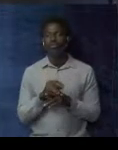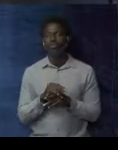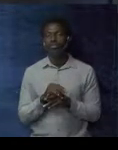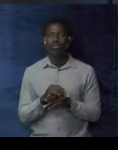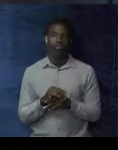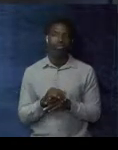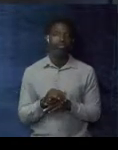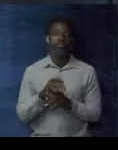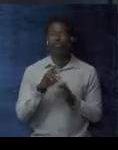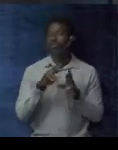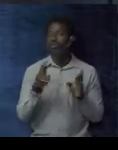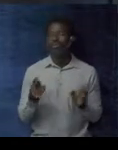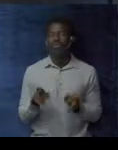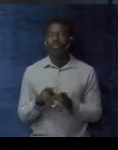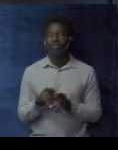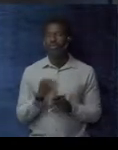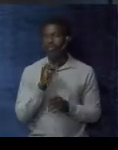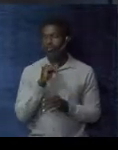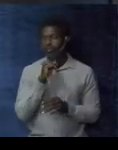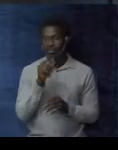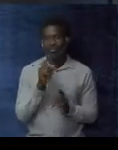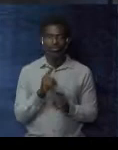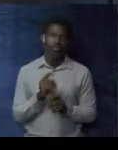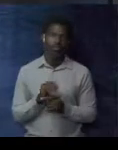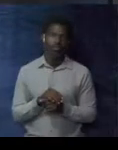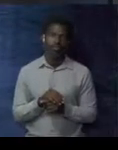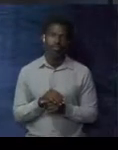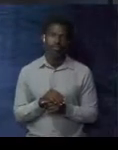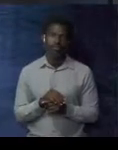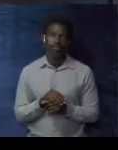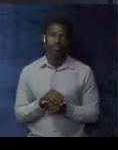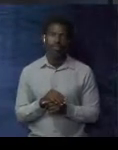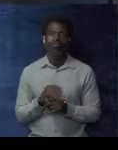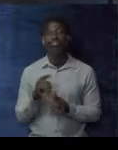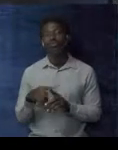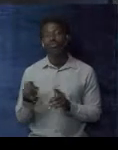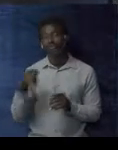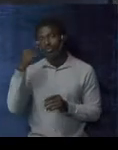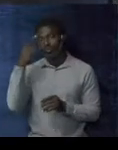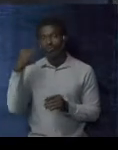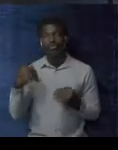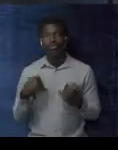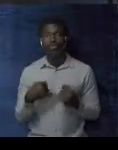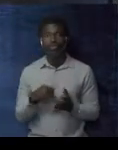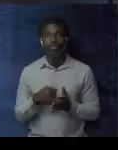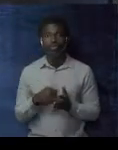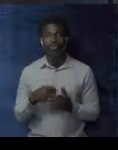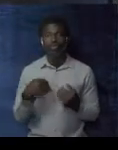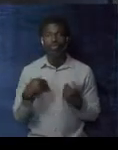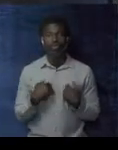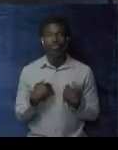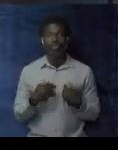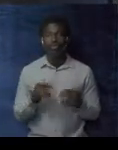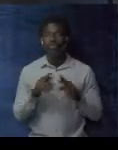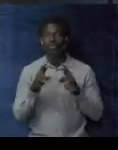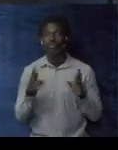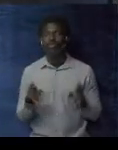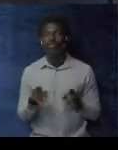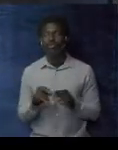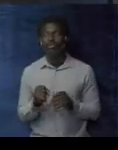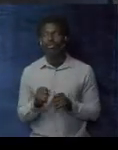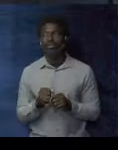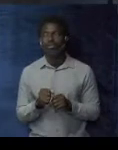get a rectangle, because a rectangle is not a solid shape. I mean, if I fold this up, I would not get rectangle. But because it has